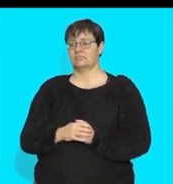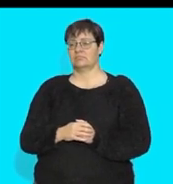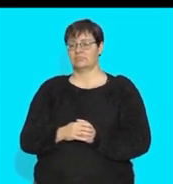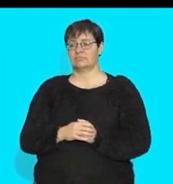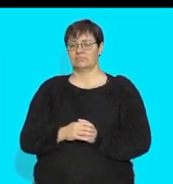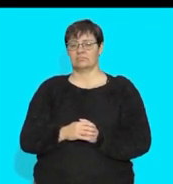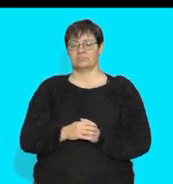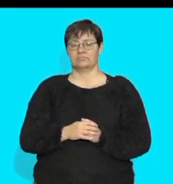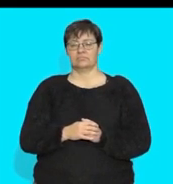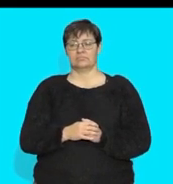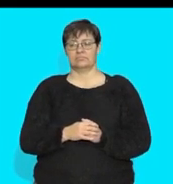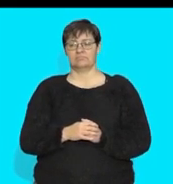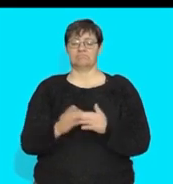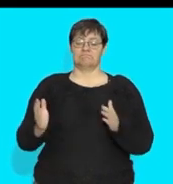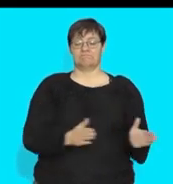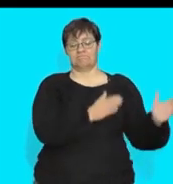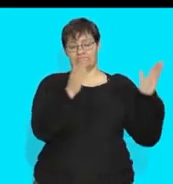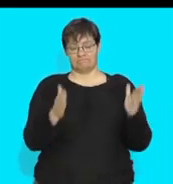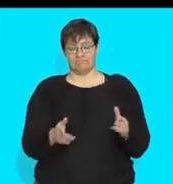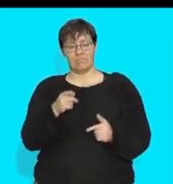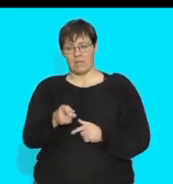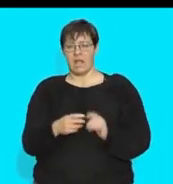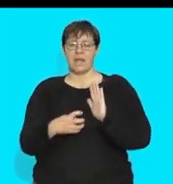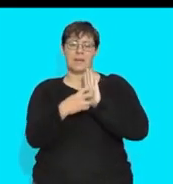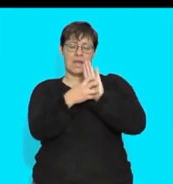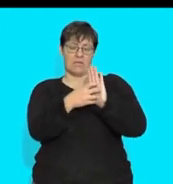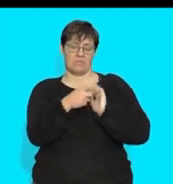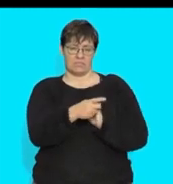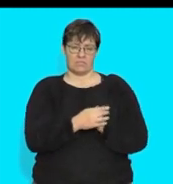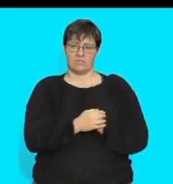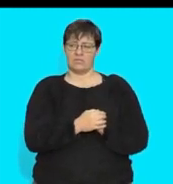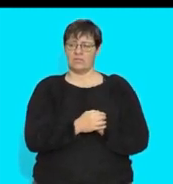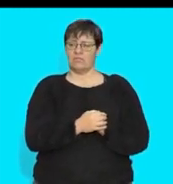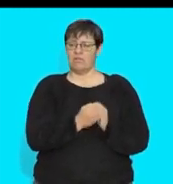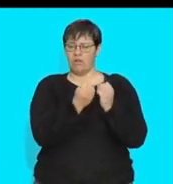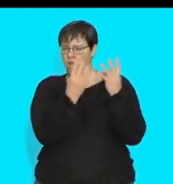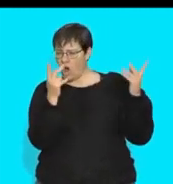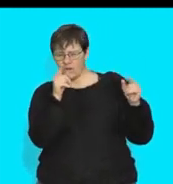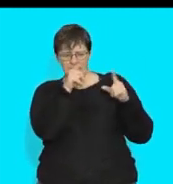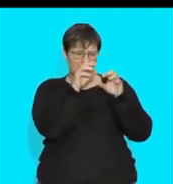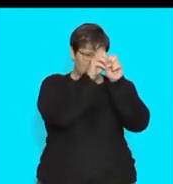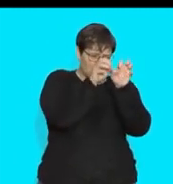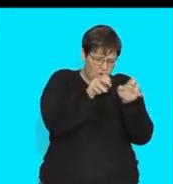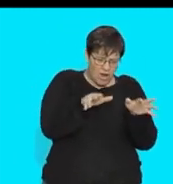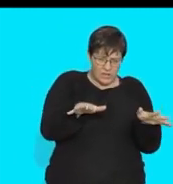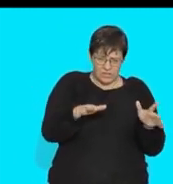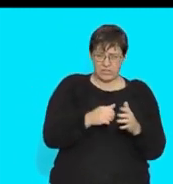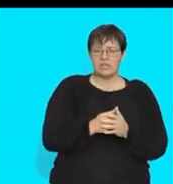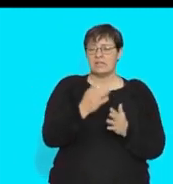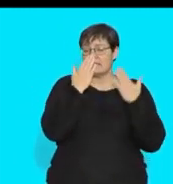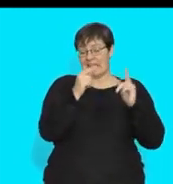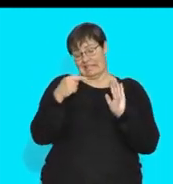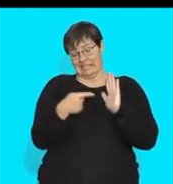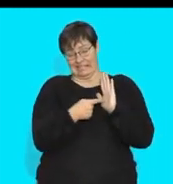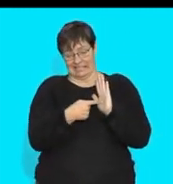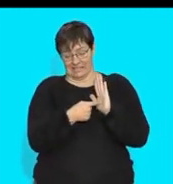going to tick it. Okay, here I'm given a diagram of a whole lot of branches. So it